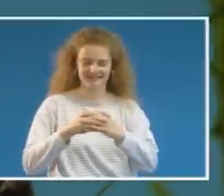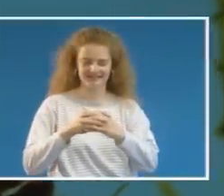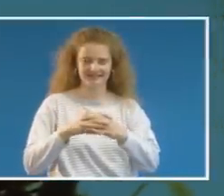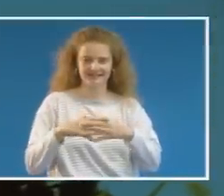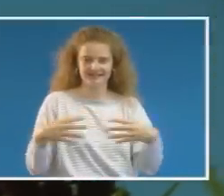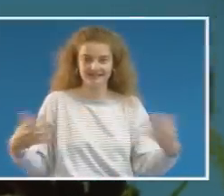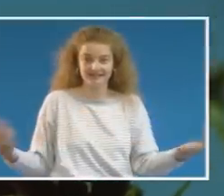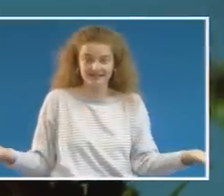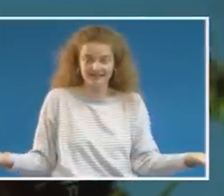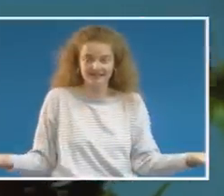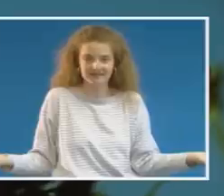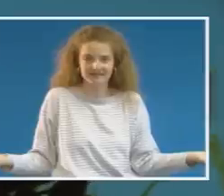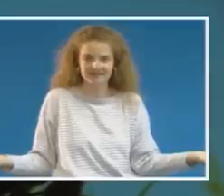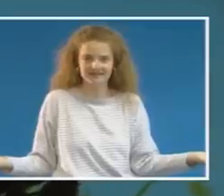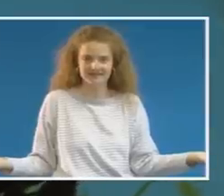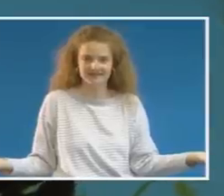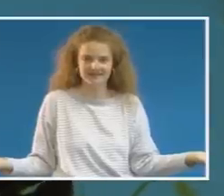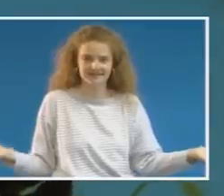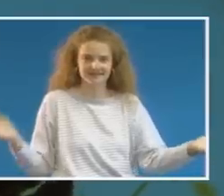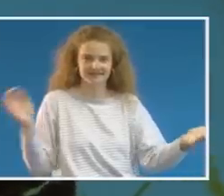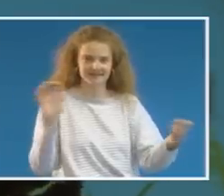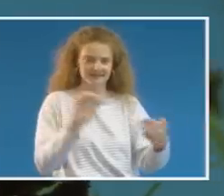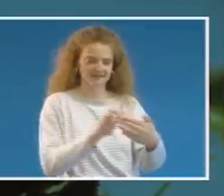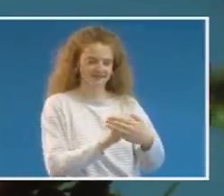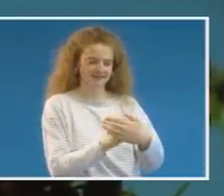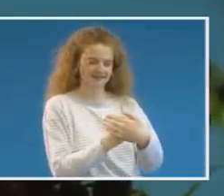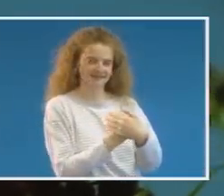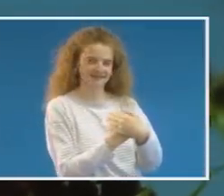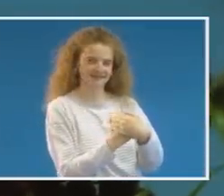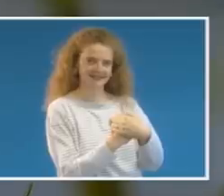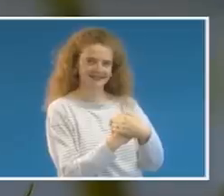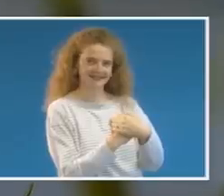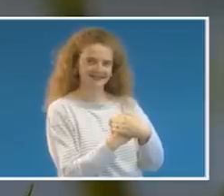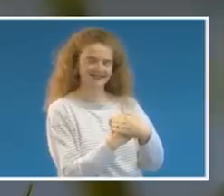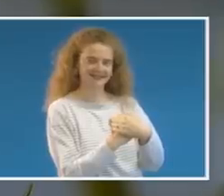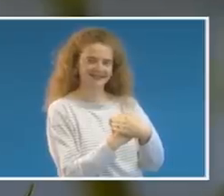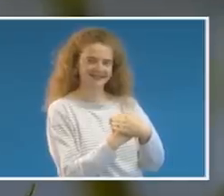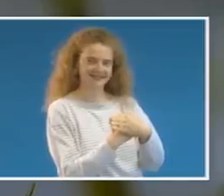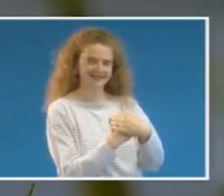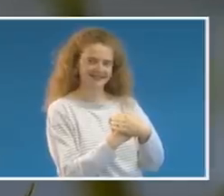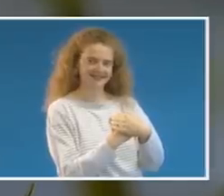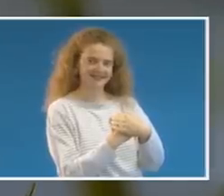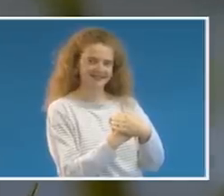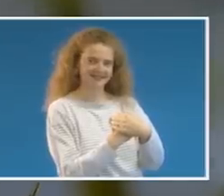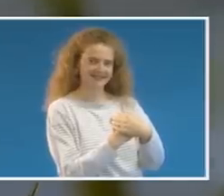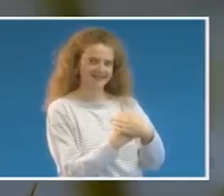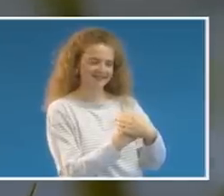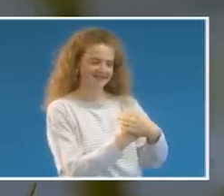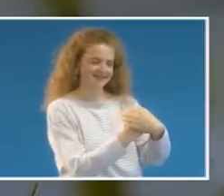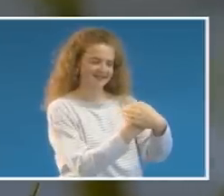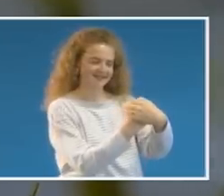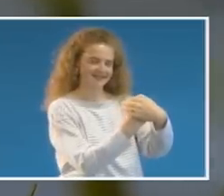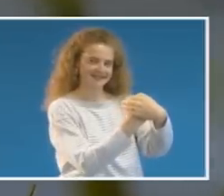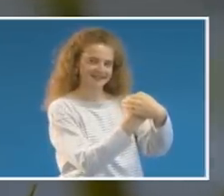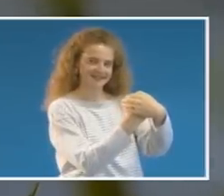Here is the beehive. Where are the bees? Hidden away where nobody sees. Soon